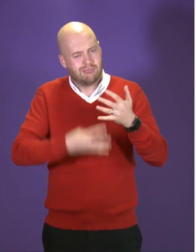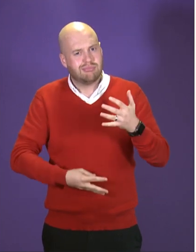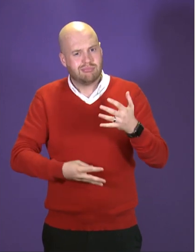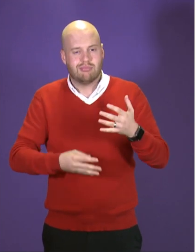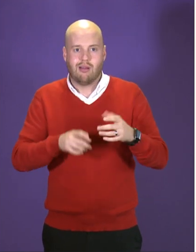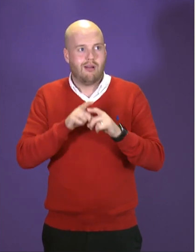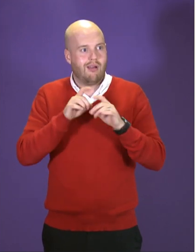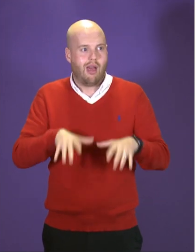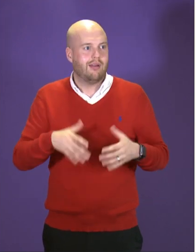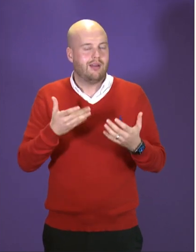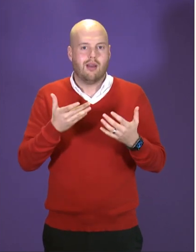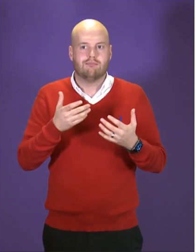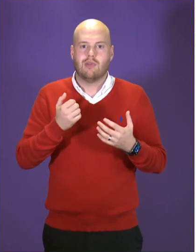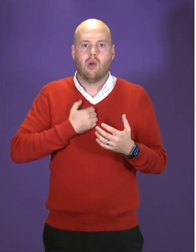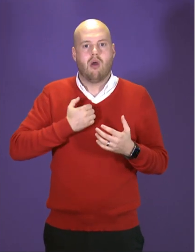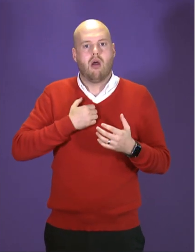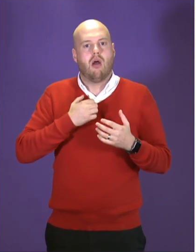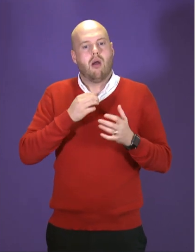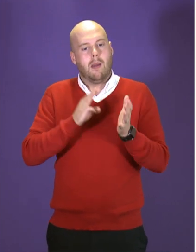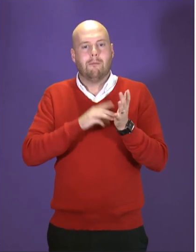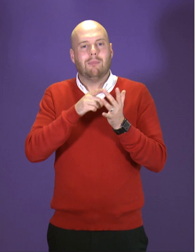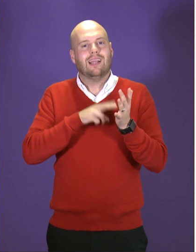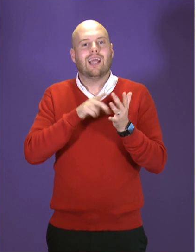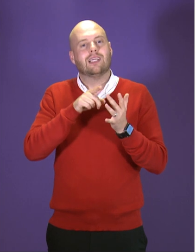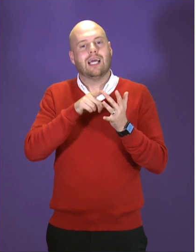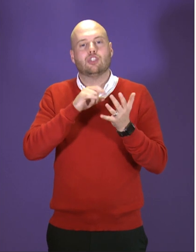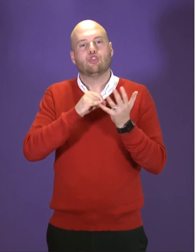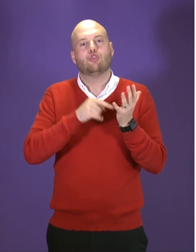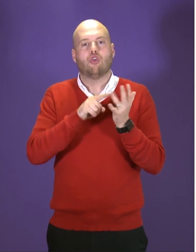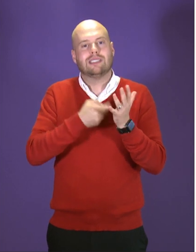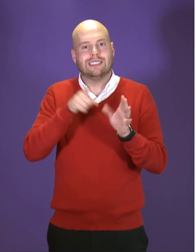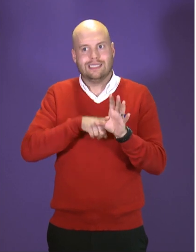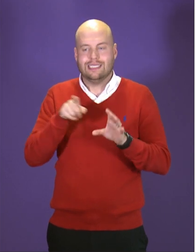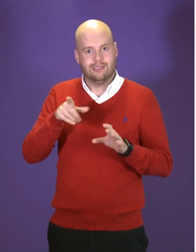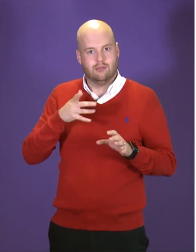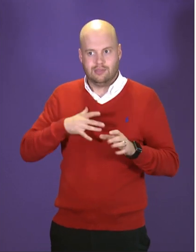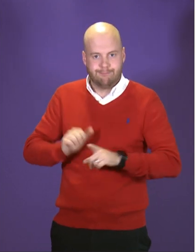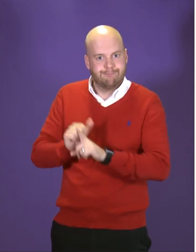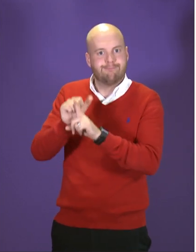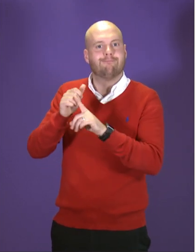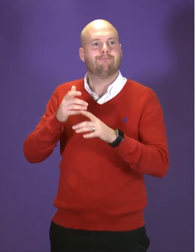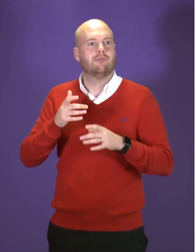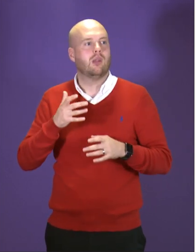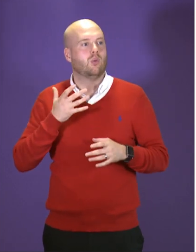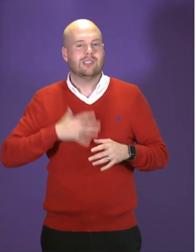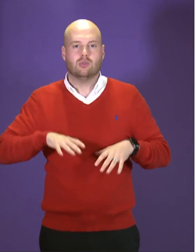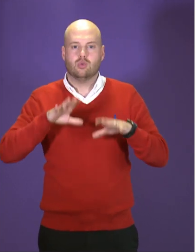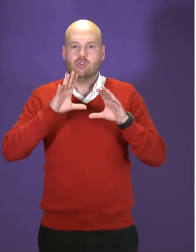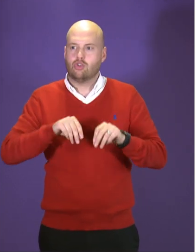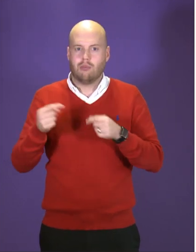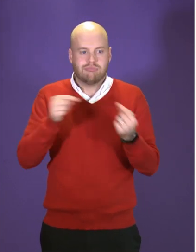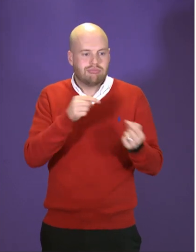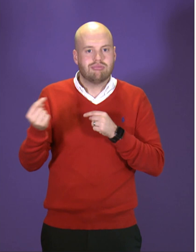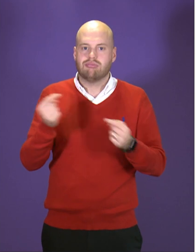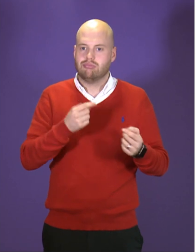up the ministry, referring to the colleague who says, stop being bureaucrats, let co-work